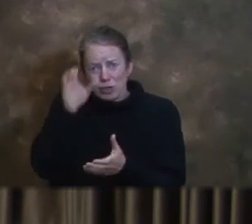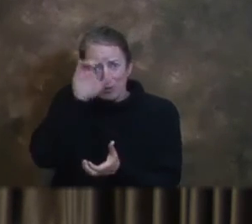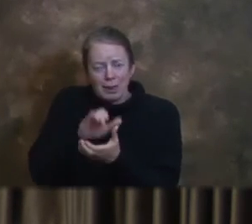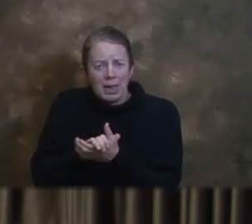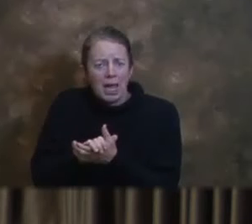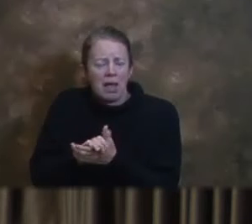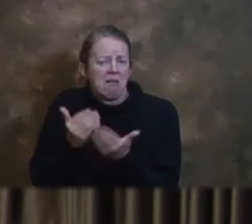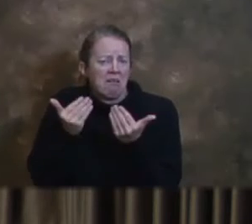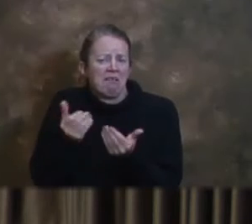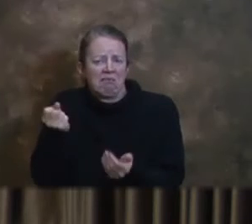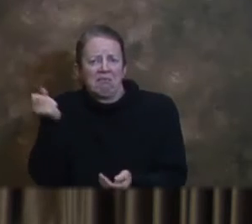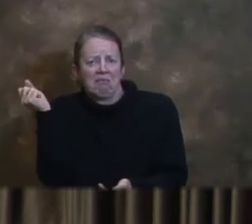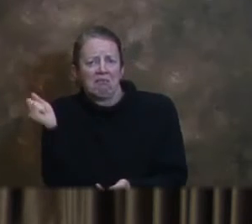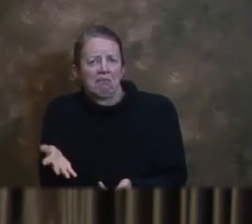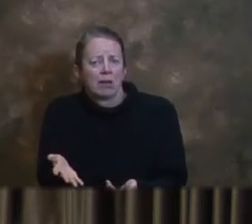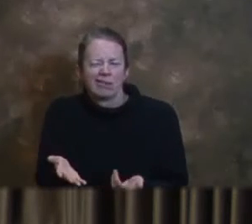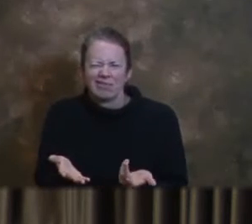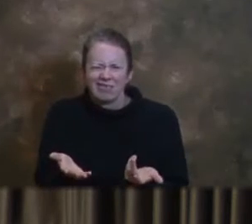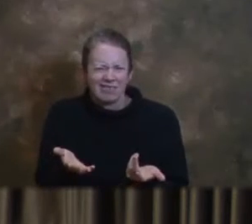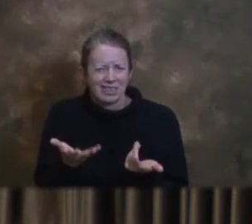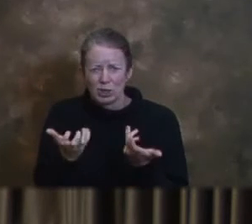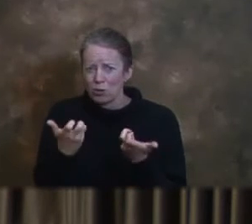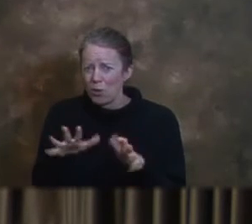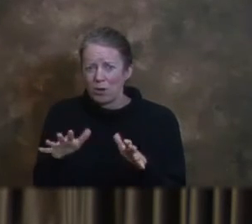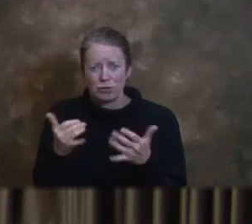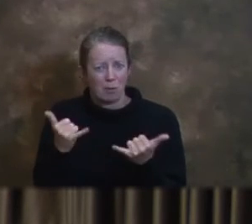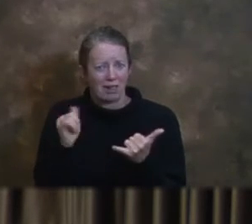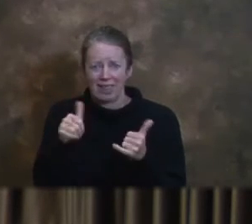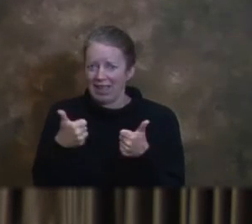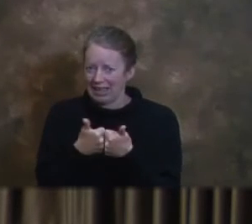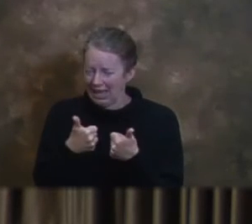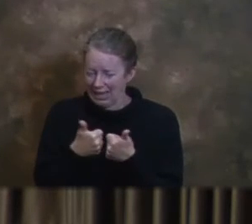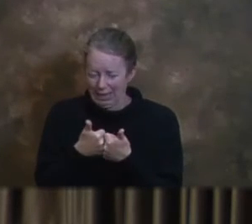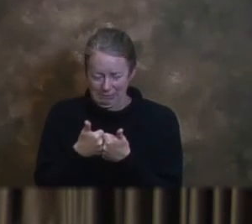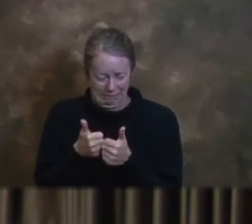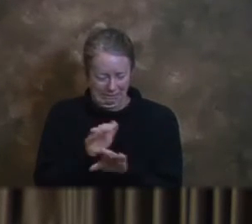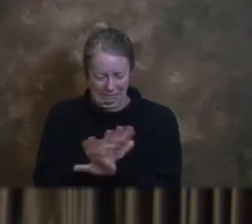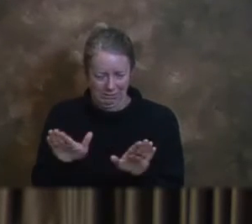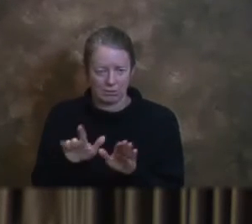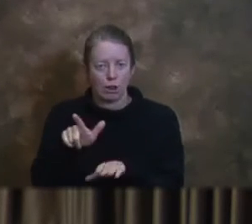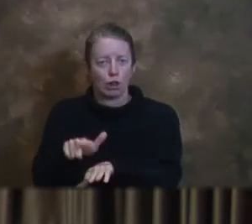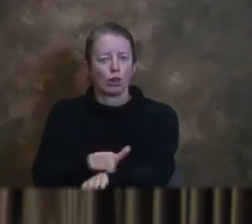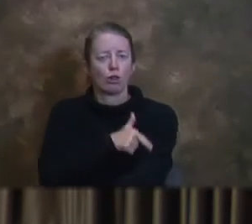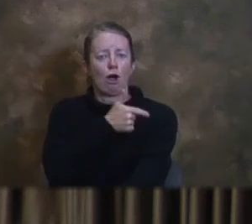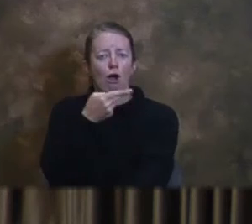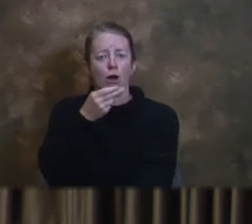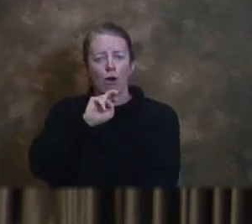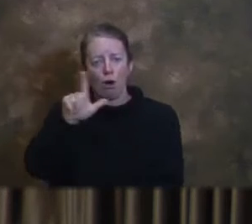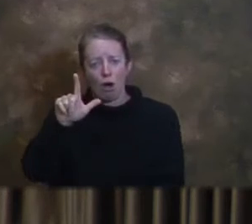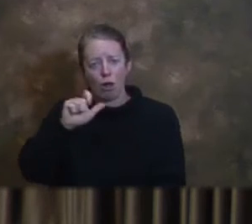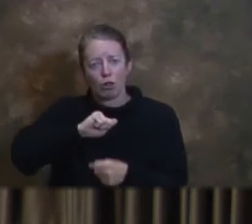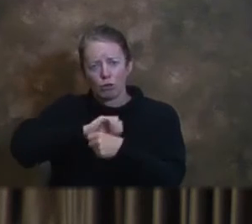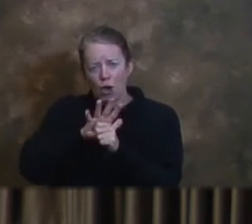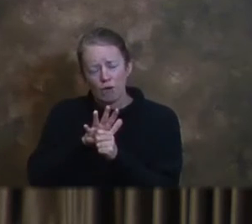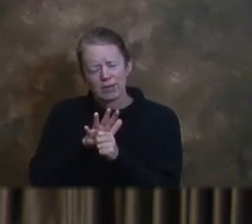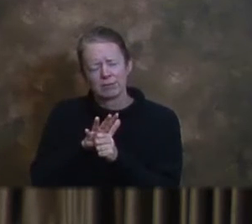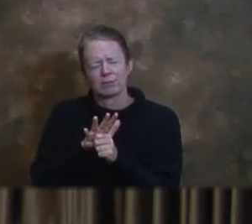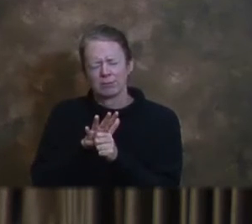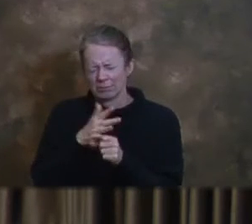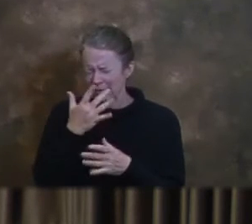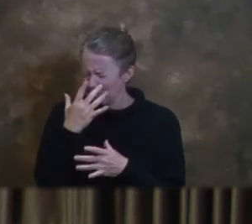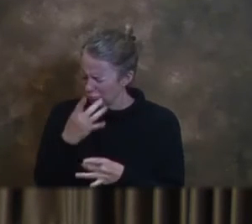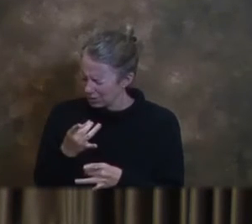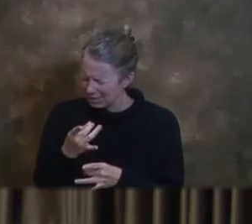not a game of chance that you want to play. Long-haul COVID is really very, very interesting